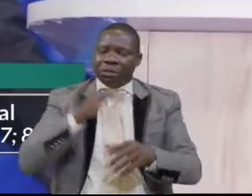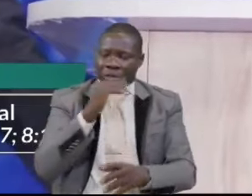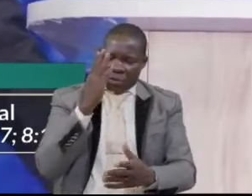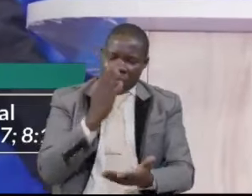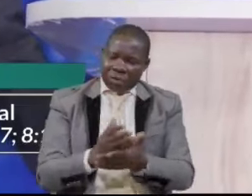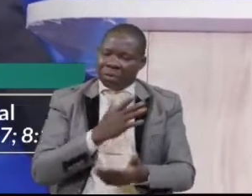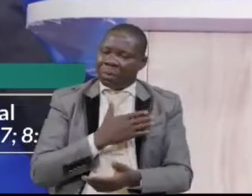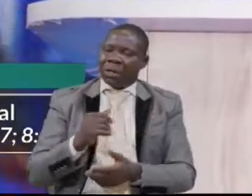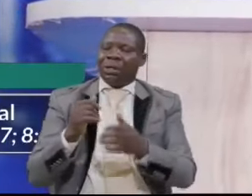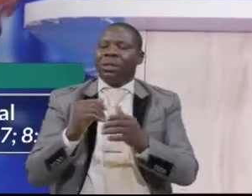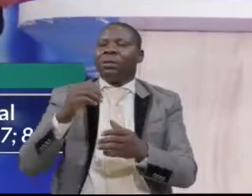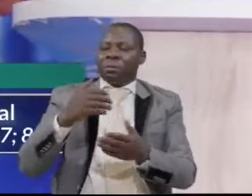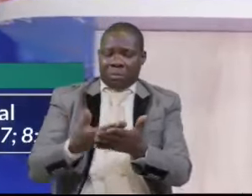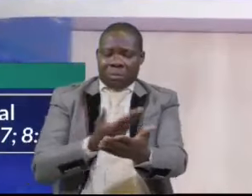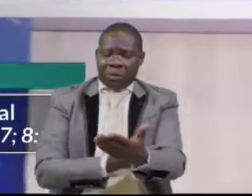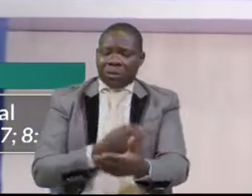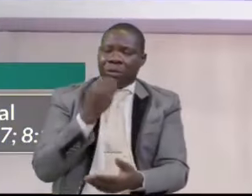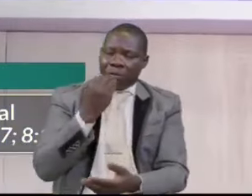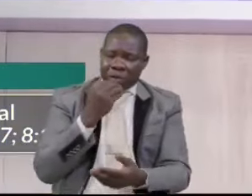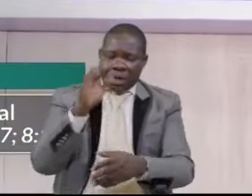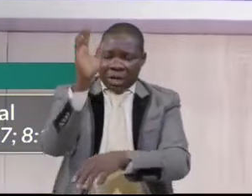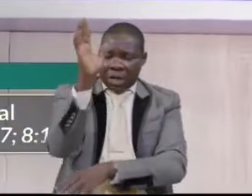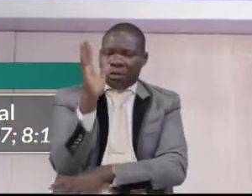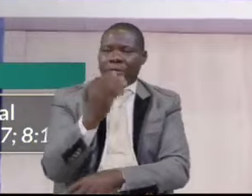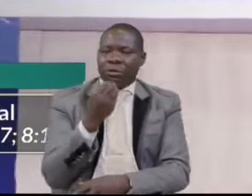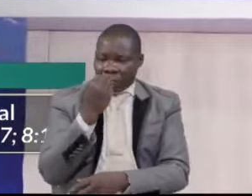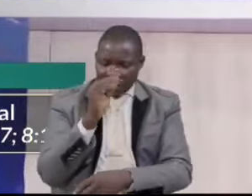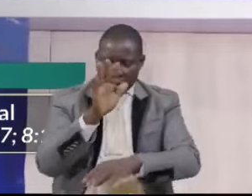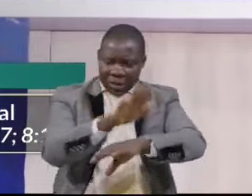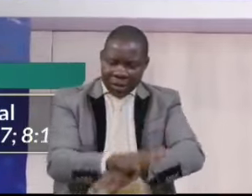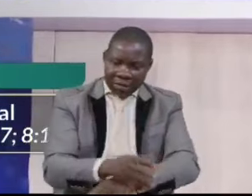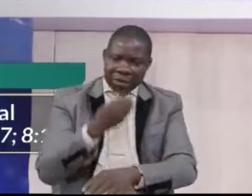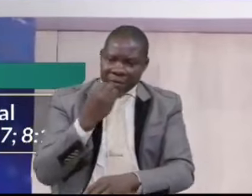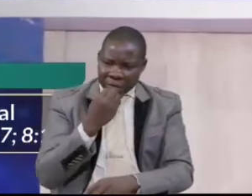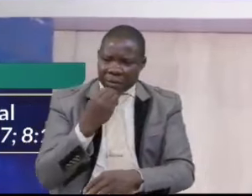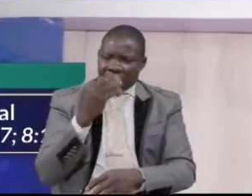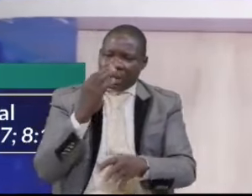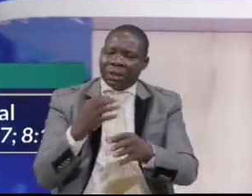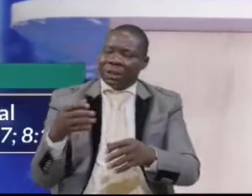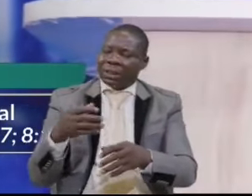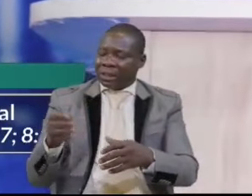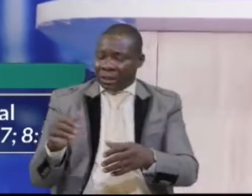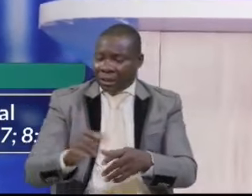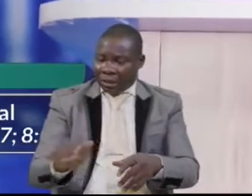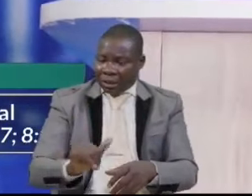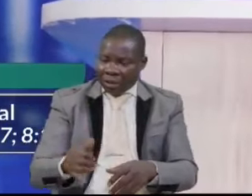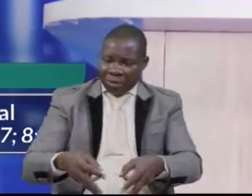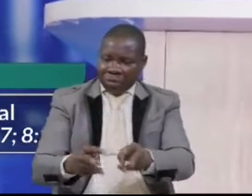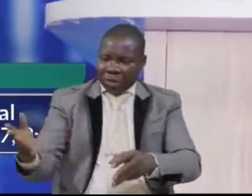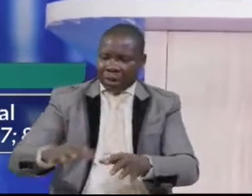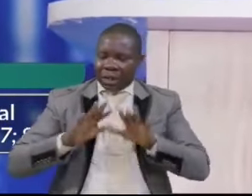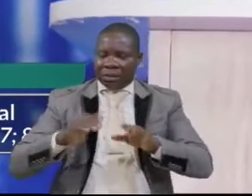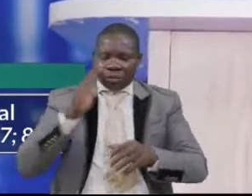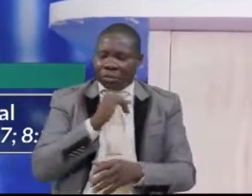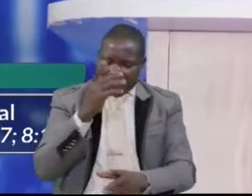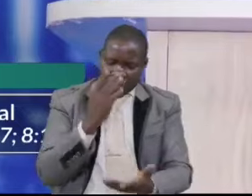the body, then their threat will not stop. My prayer, my petition, my supplication, three times